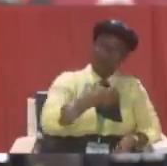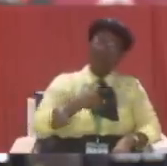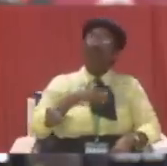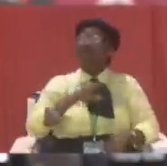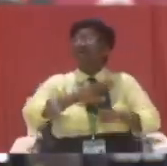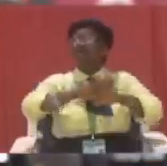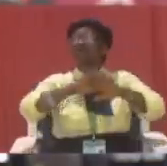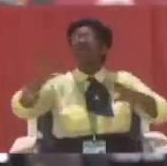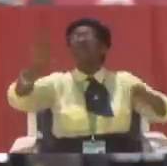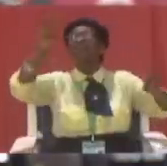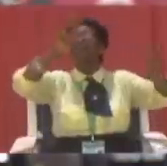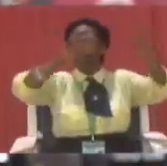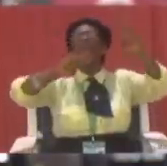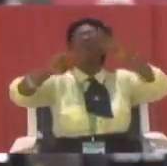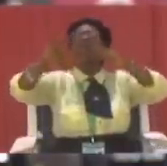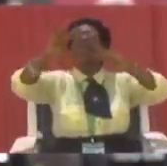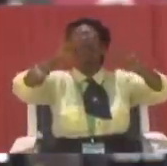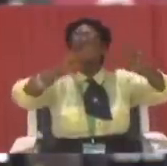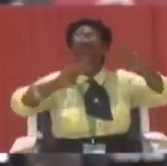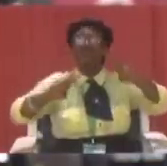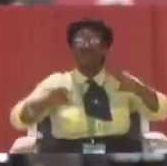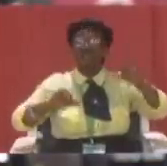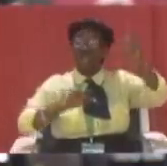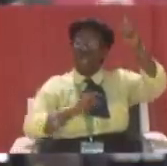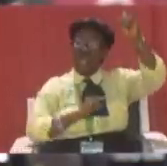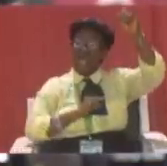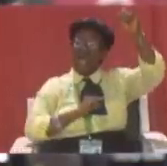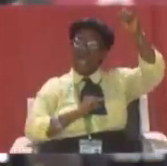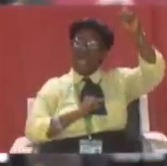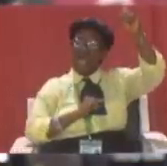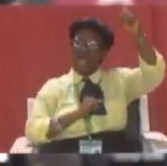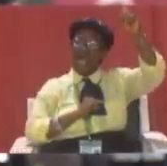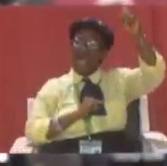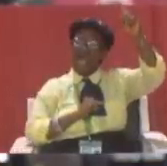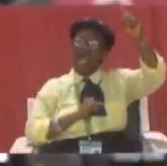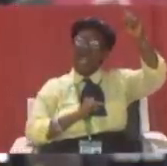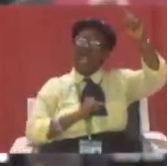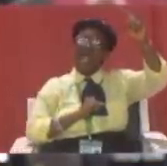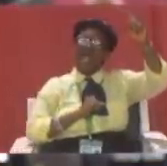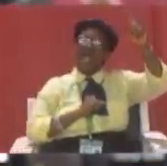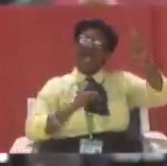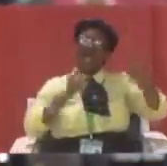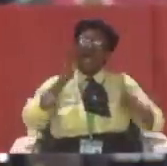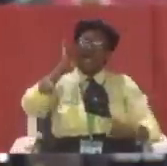don't worry, I will rebuild.